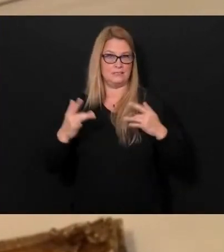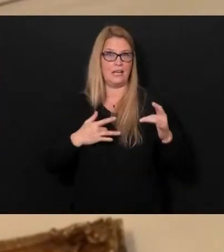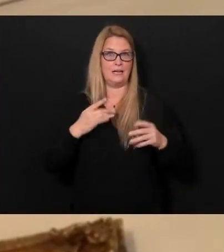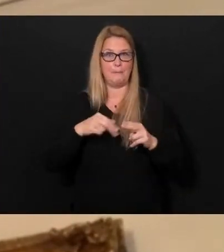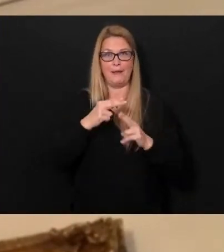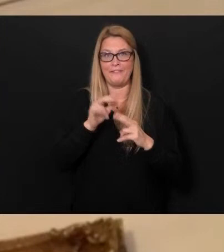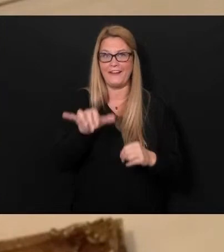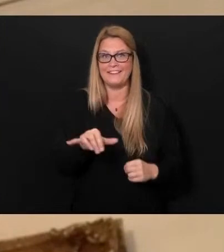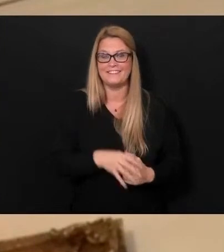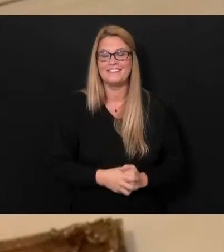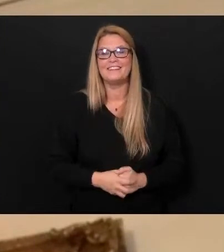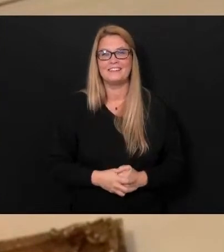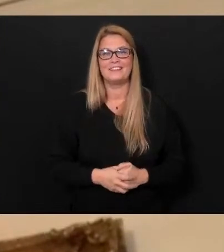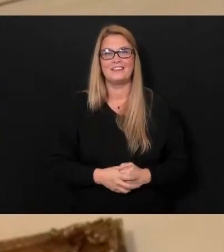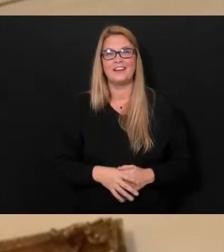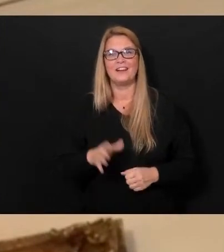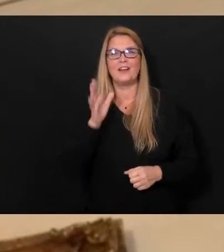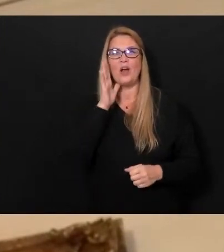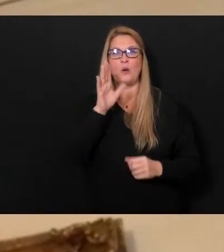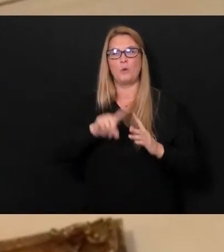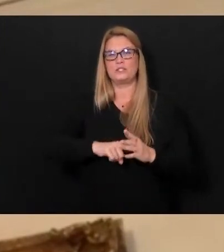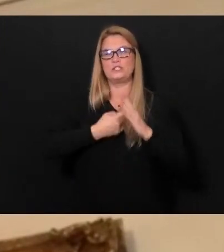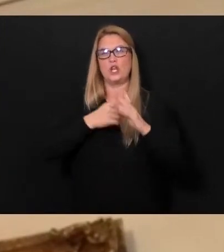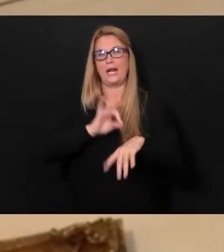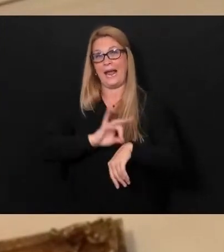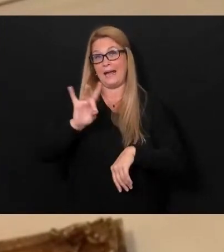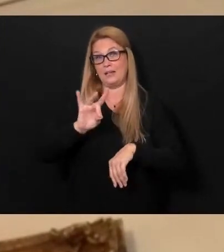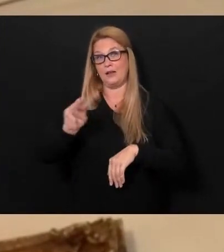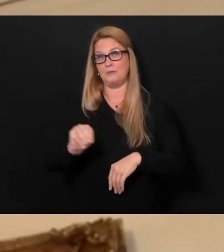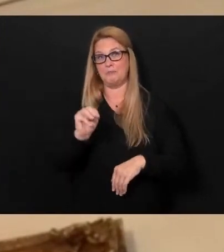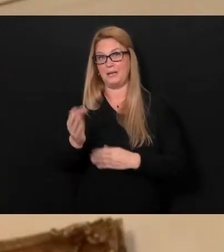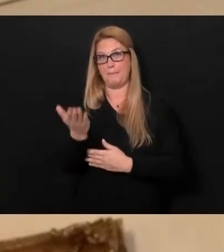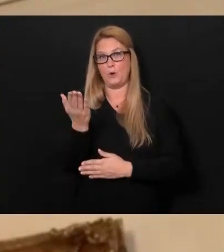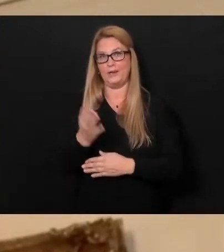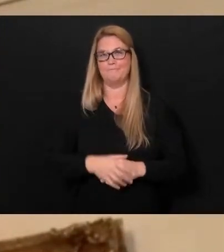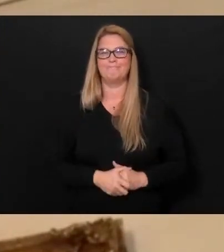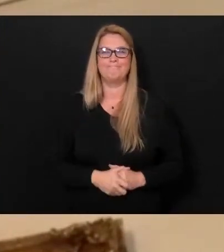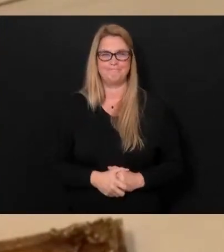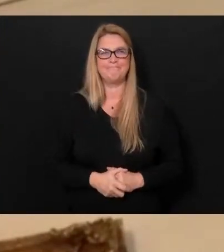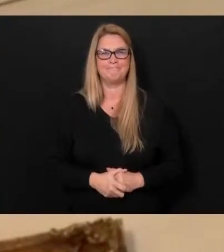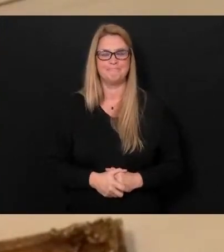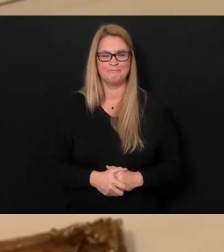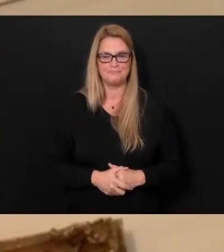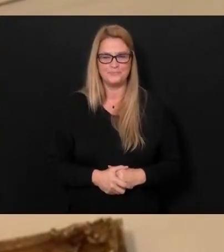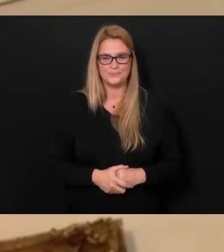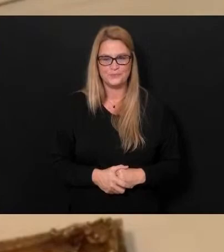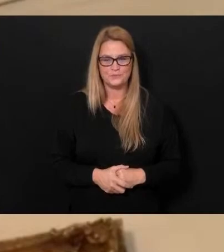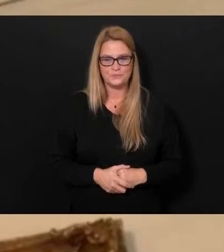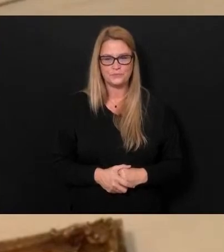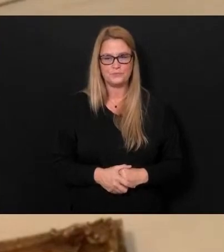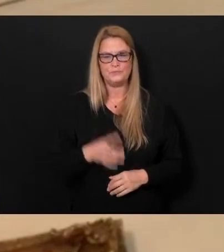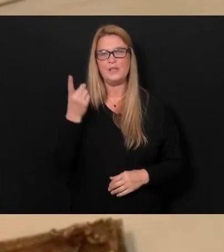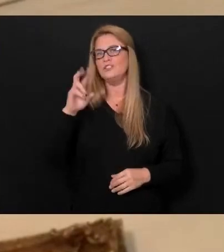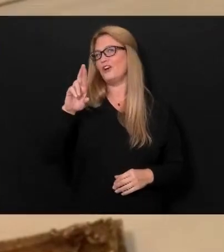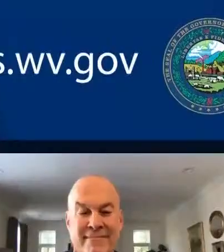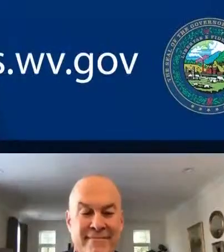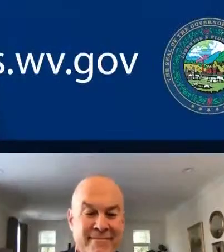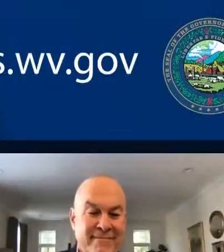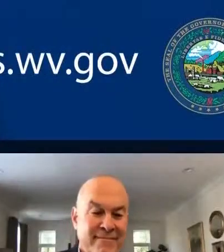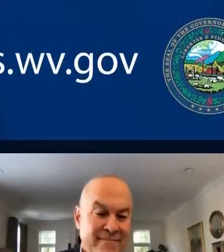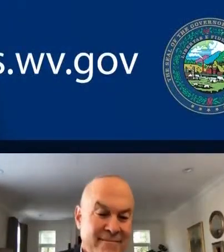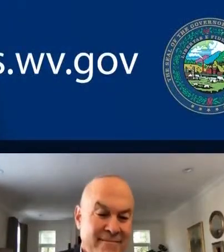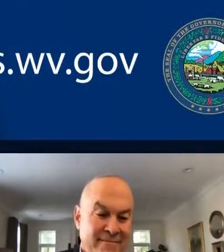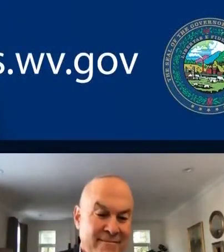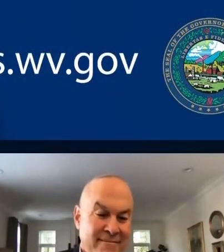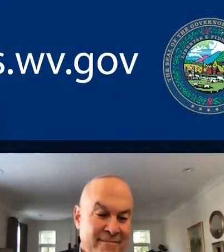again, we will be effective 8 a.m. Monday morning. Thank you, Jordan. Thank you, Secretary. Next, we'll go to Dr. Clay Marsh, our